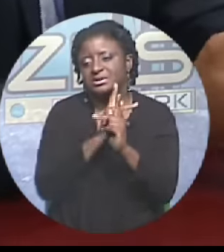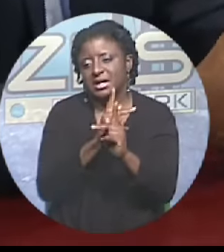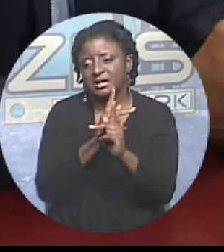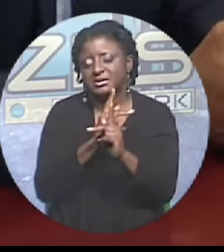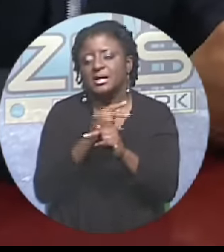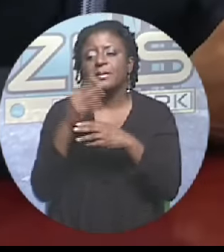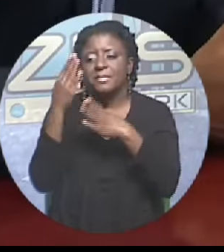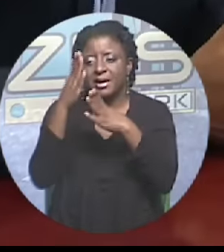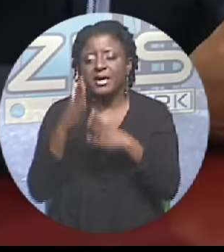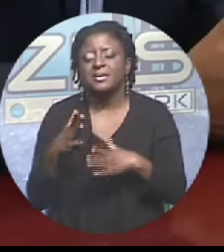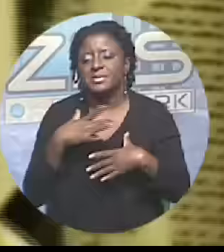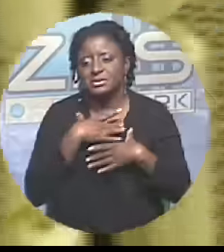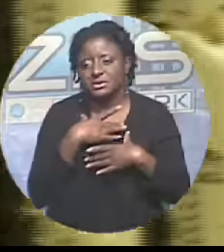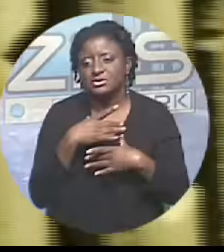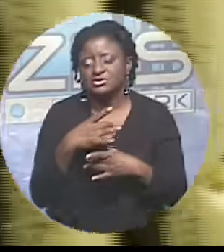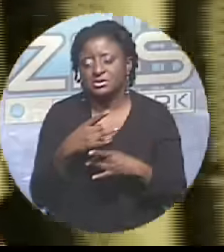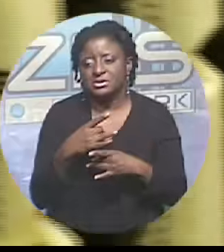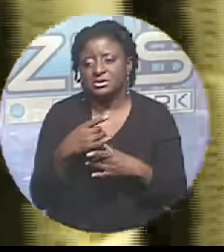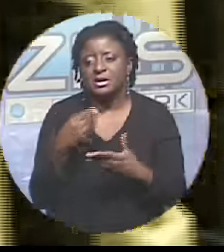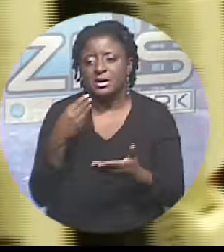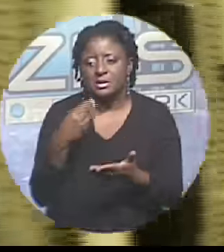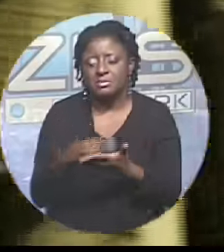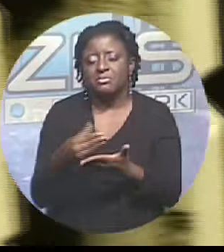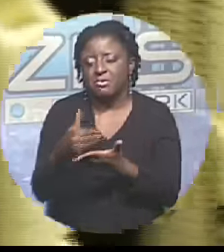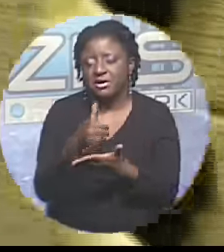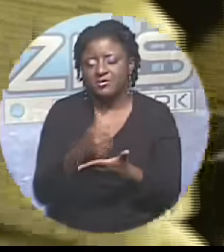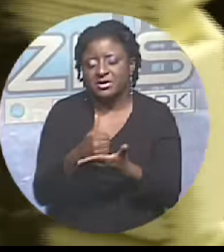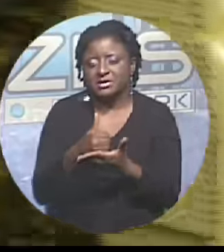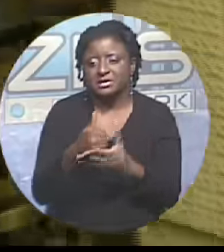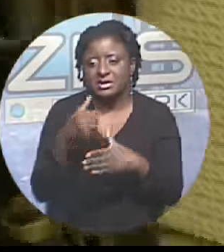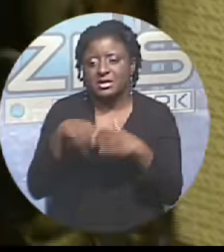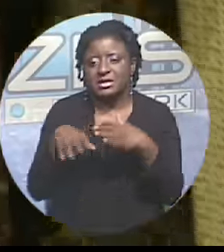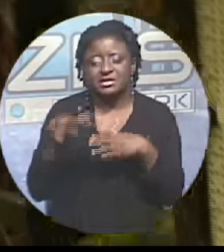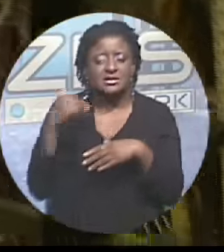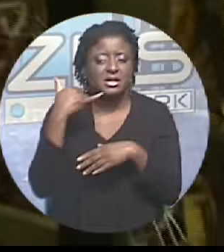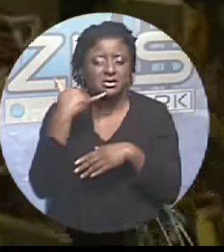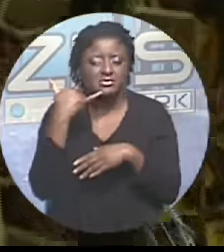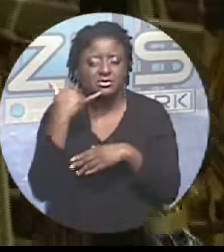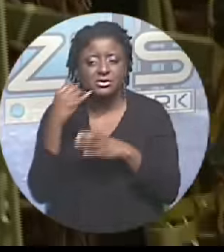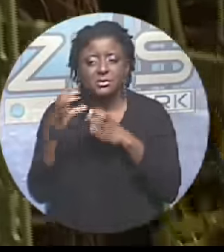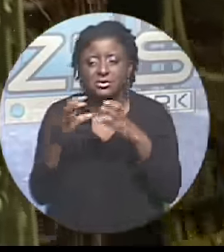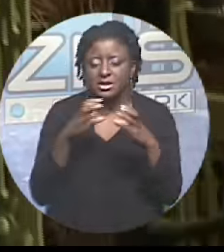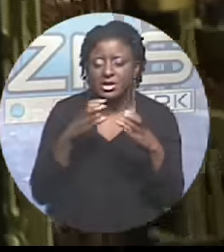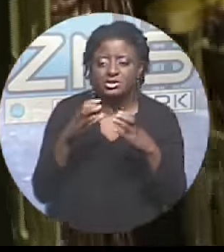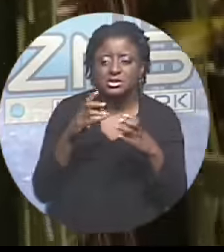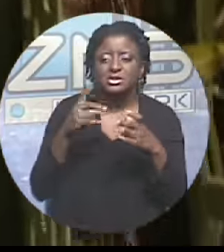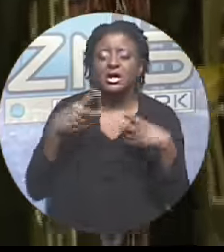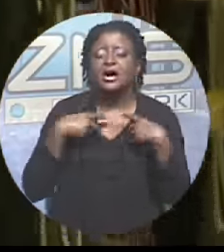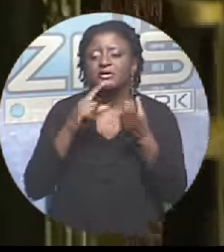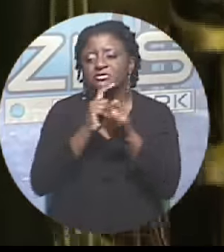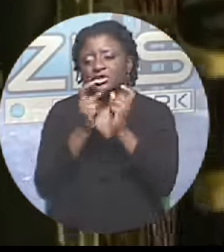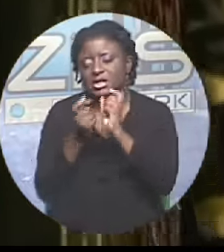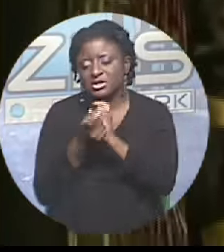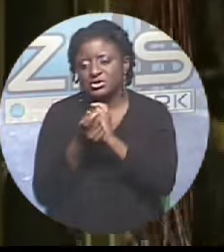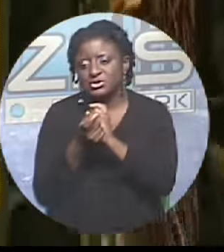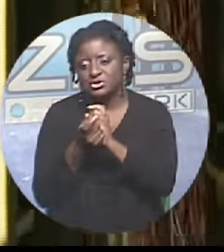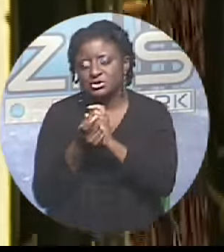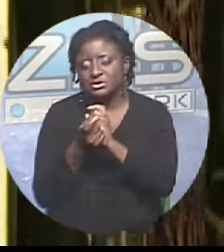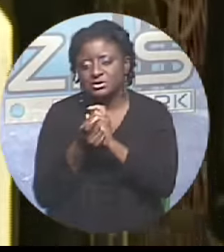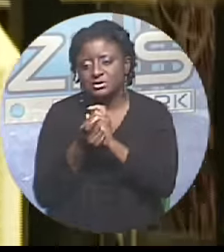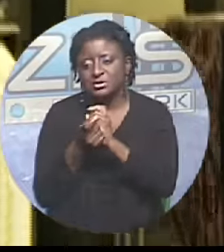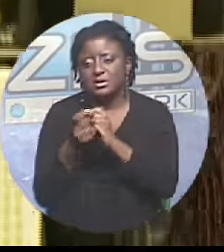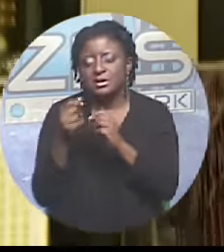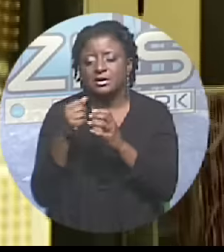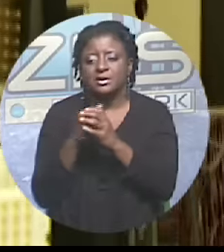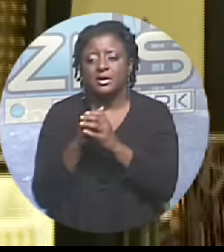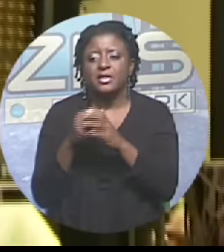that profits in telecommunications have changed drastically from 15 years ago. He says the company will have to come up with new revenue